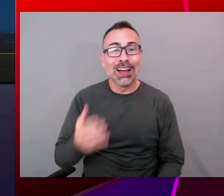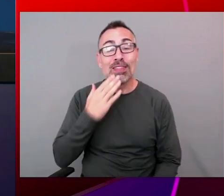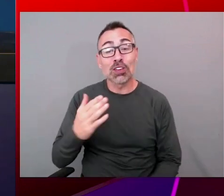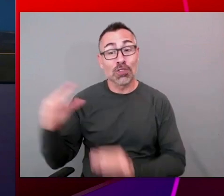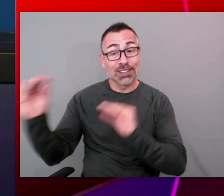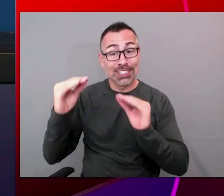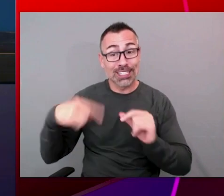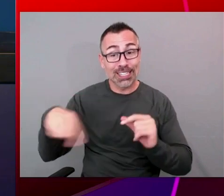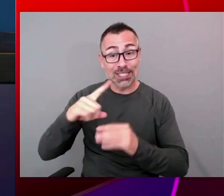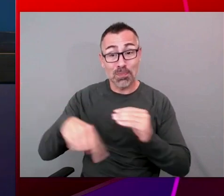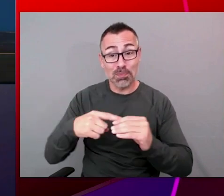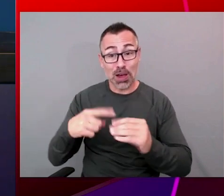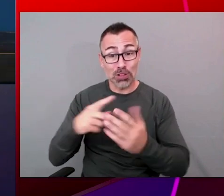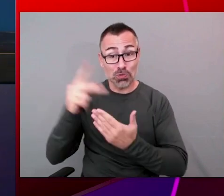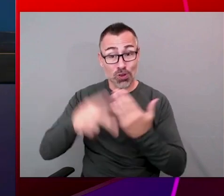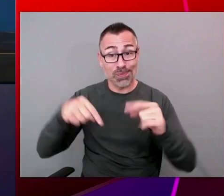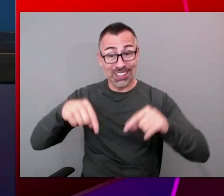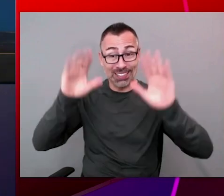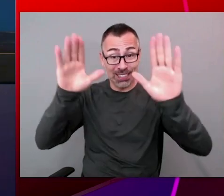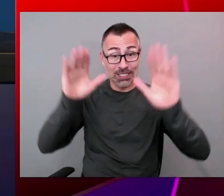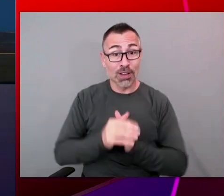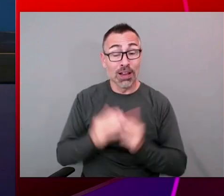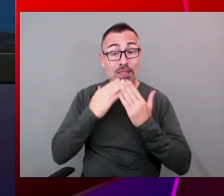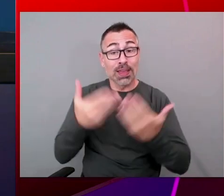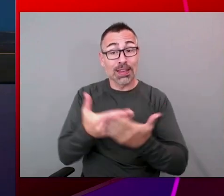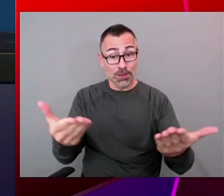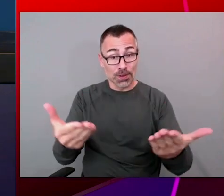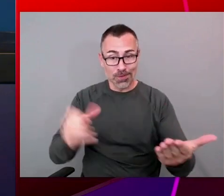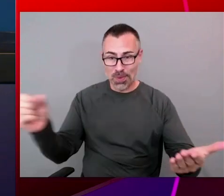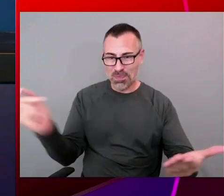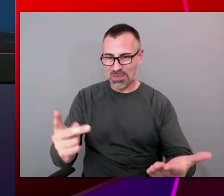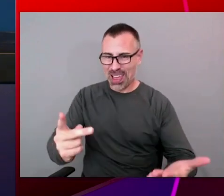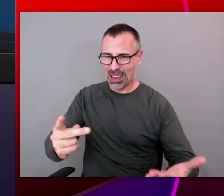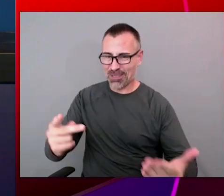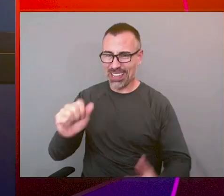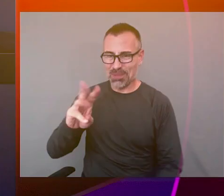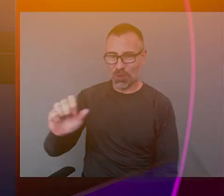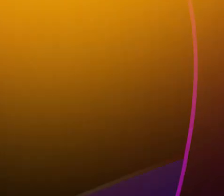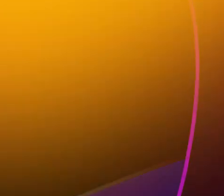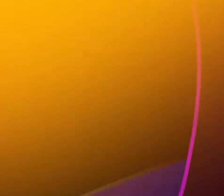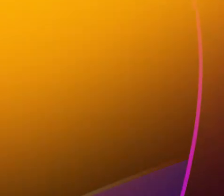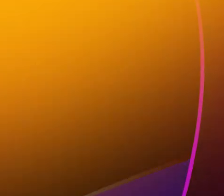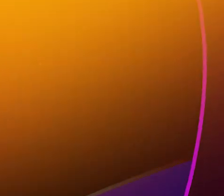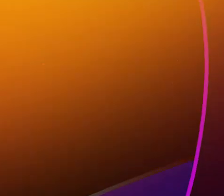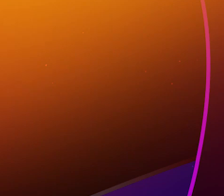the program. This is great. Stay tuned. We will be right back with AWS On Air very shortly.